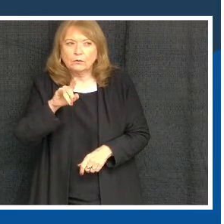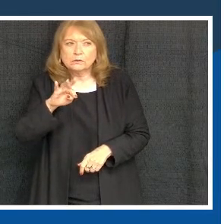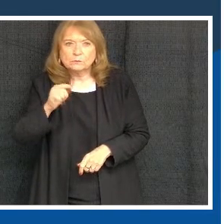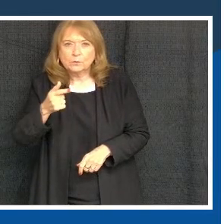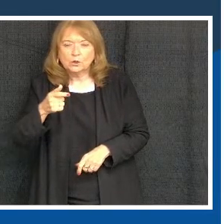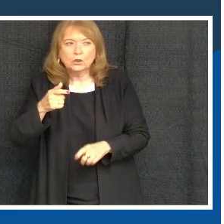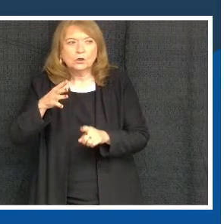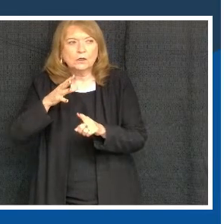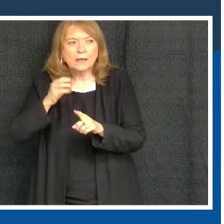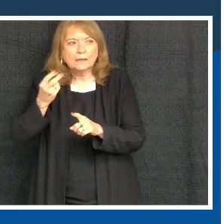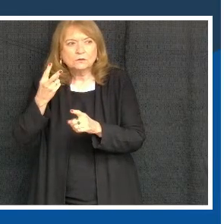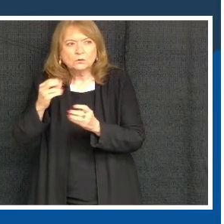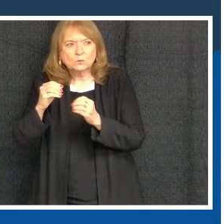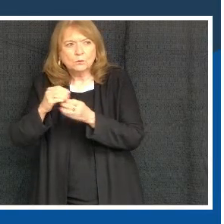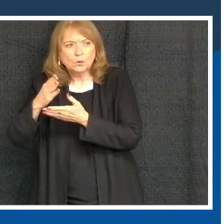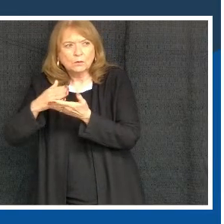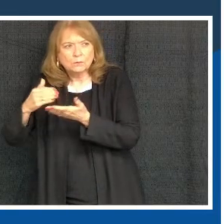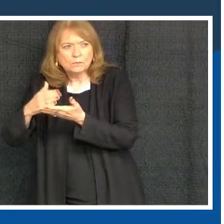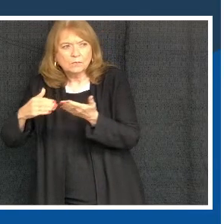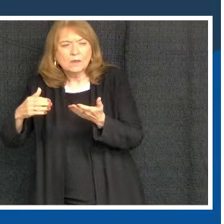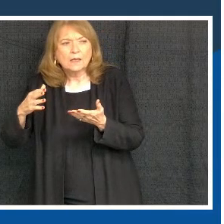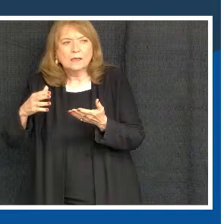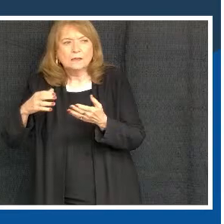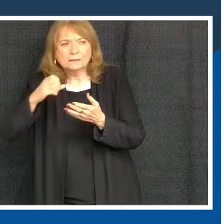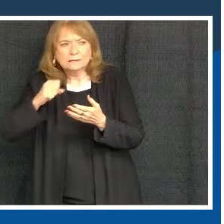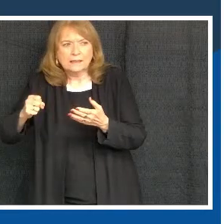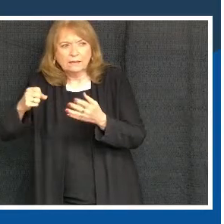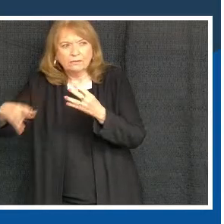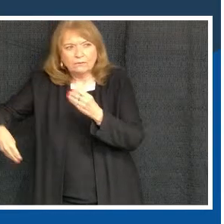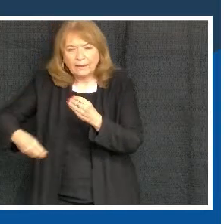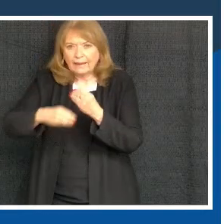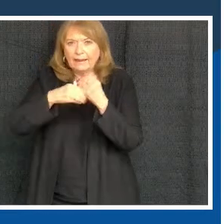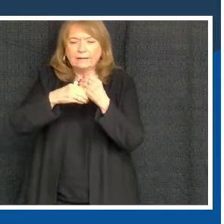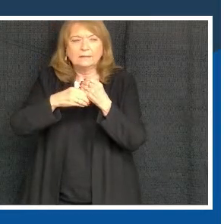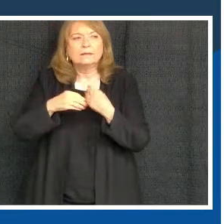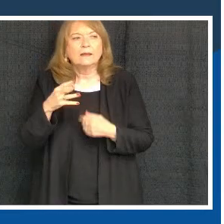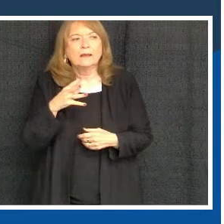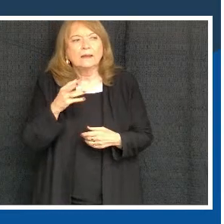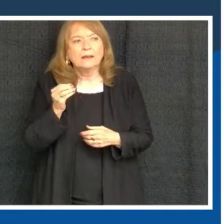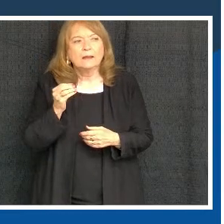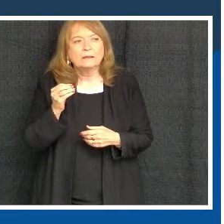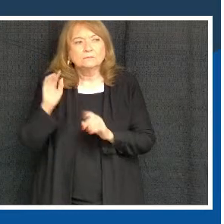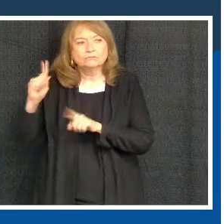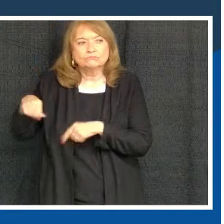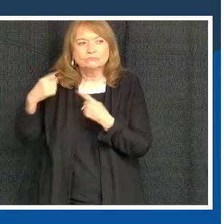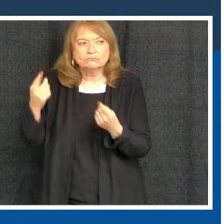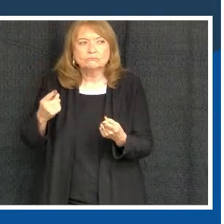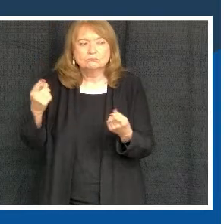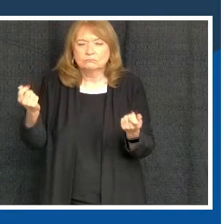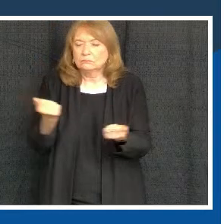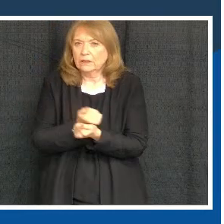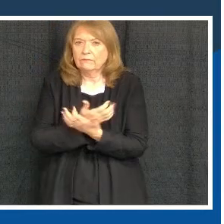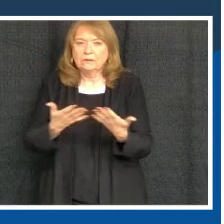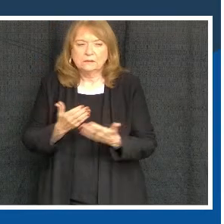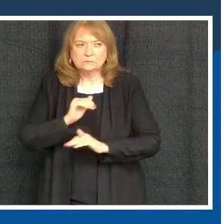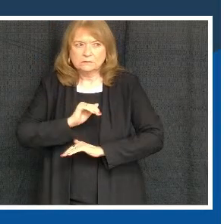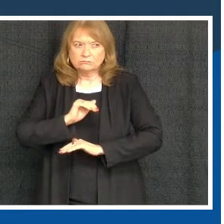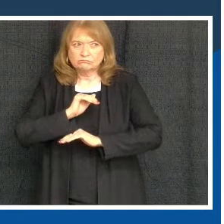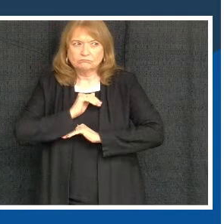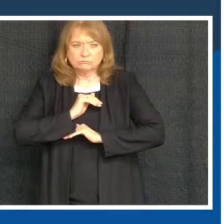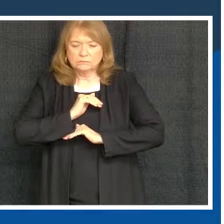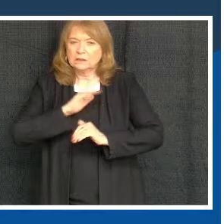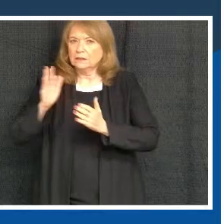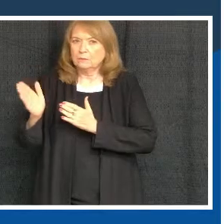two other parcels south of it. To date, all items have been satisfied in the original